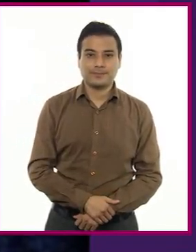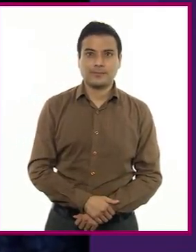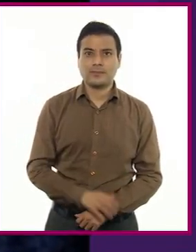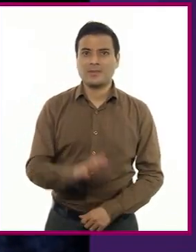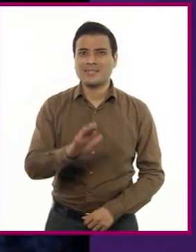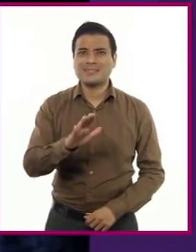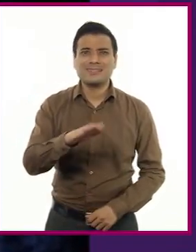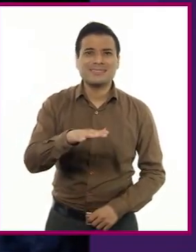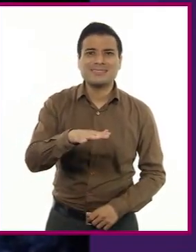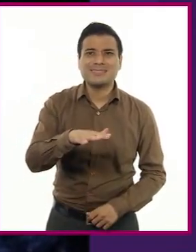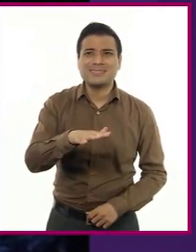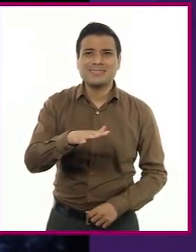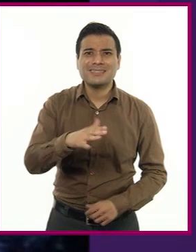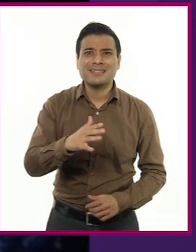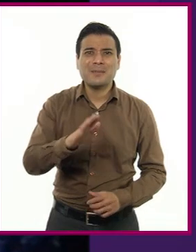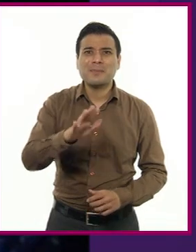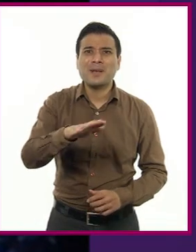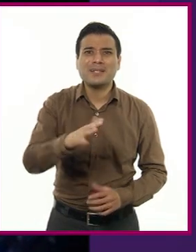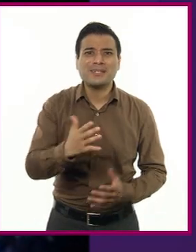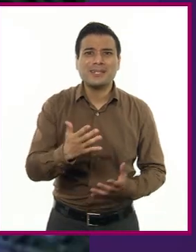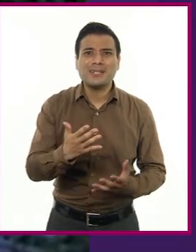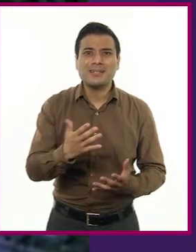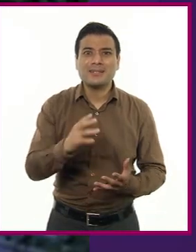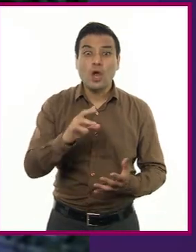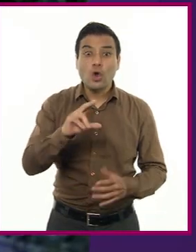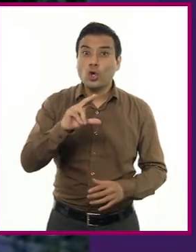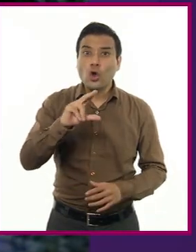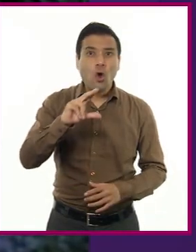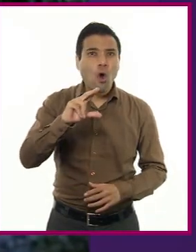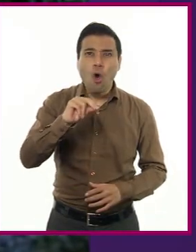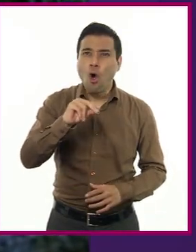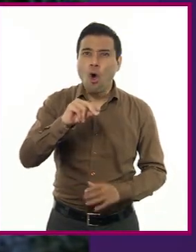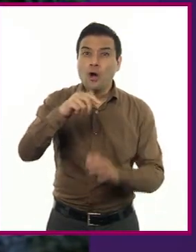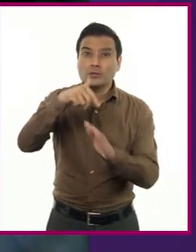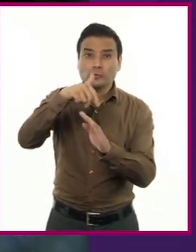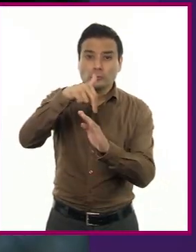Mark! Mark! Don't go down there!